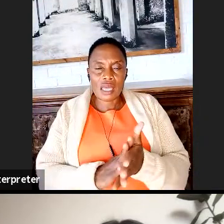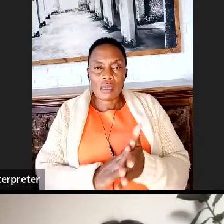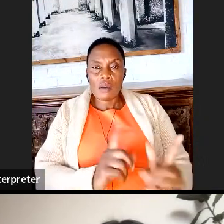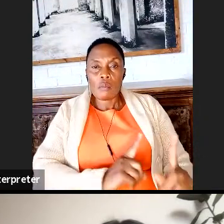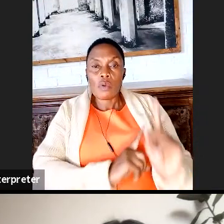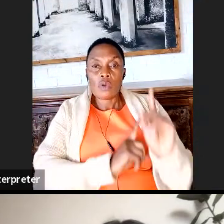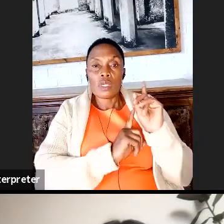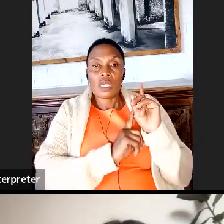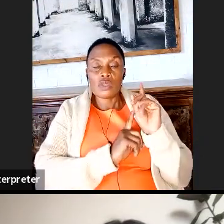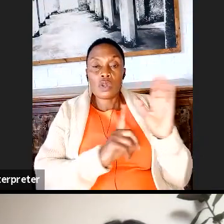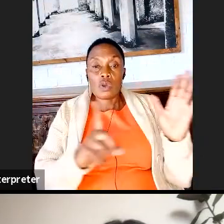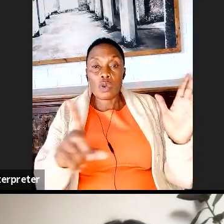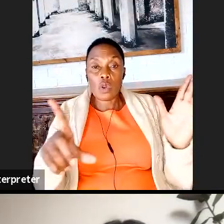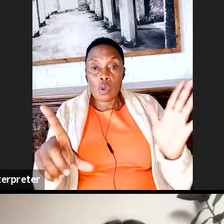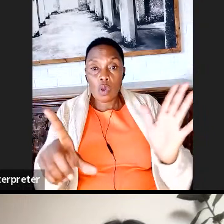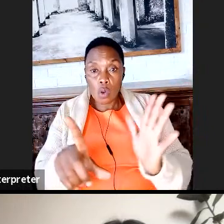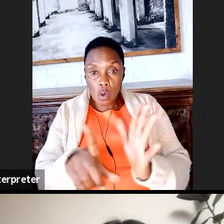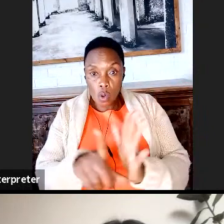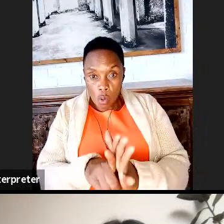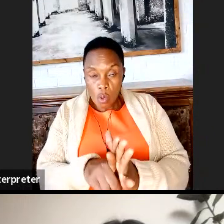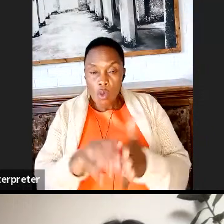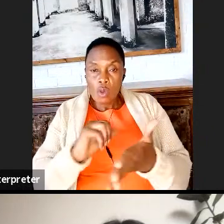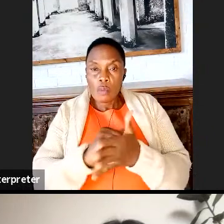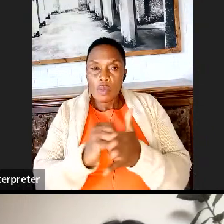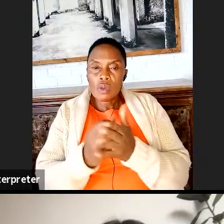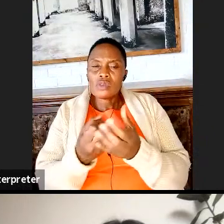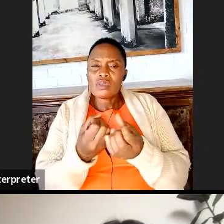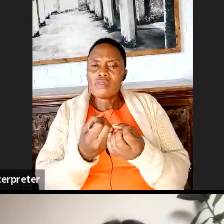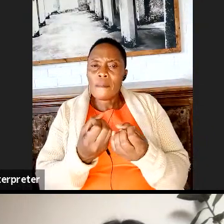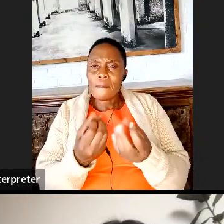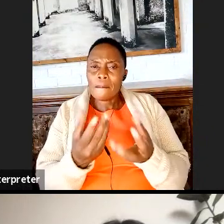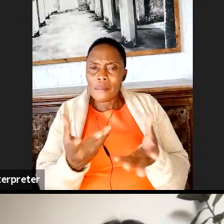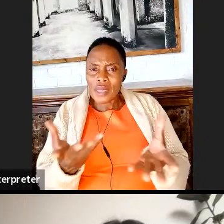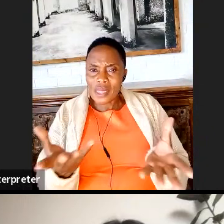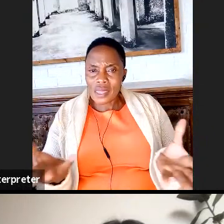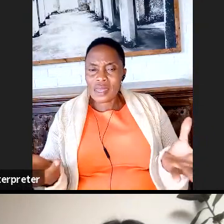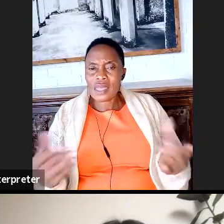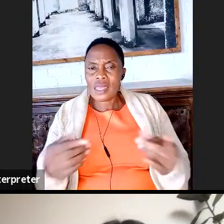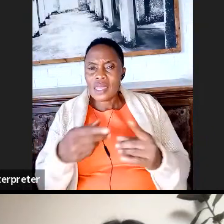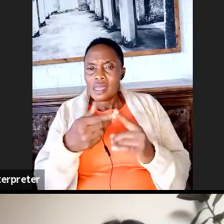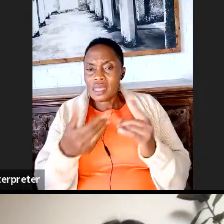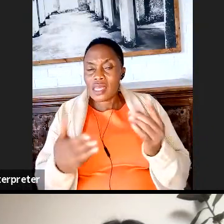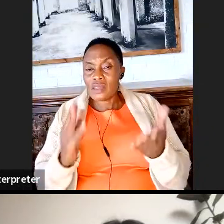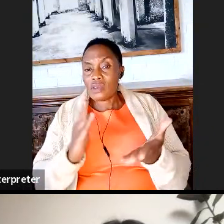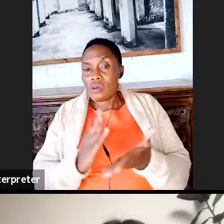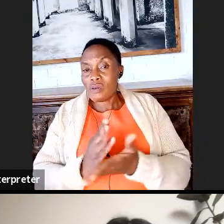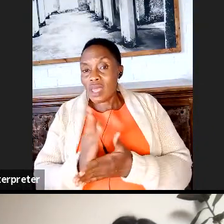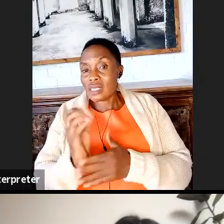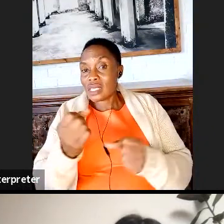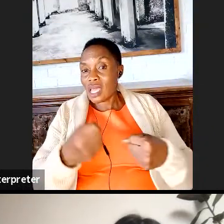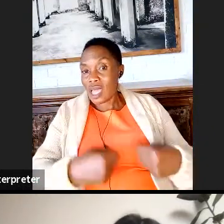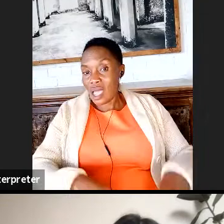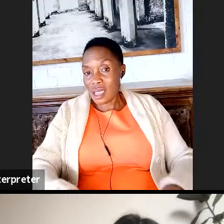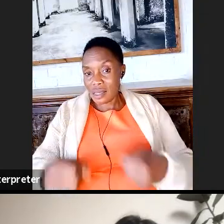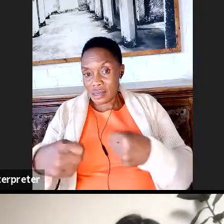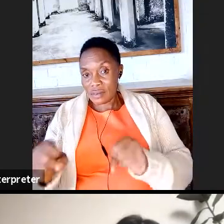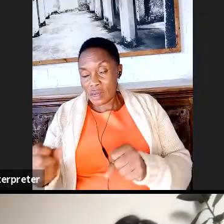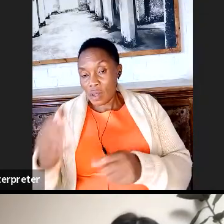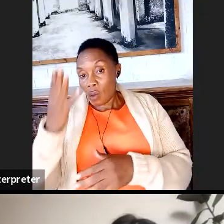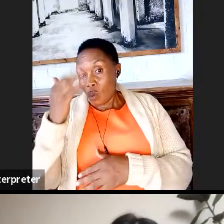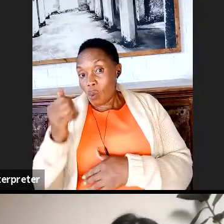know, because of concern to many activists and many digital rights advocates, is that government has gone on